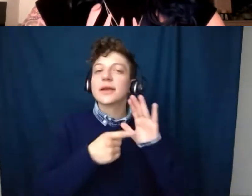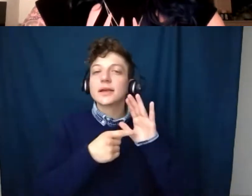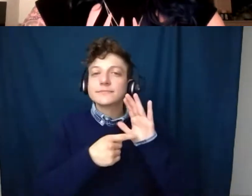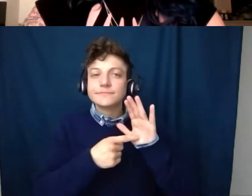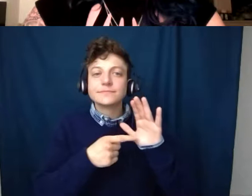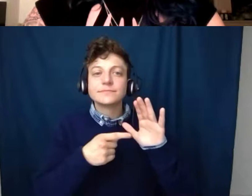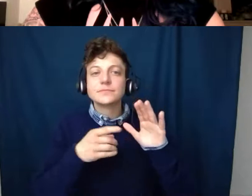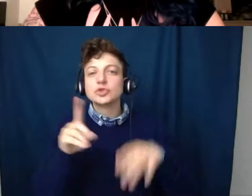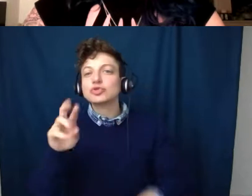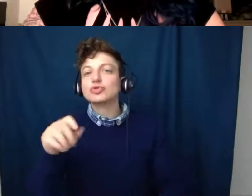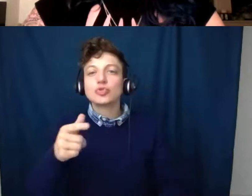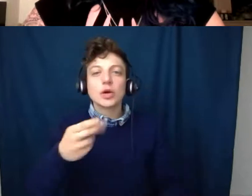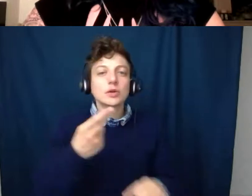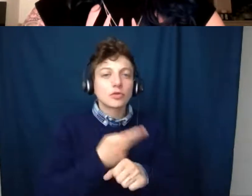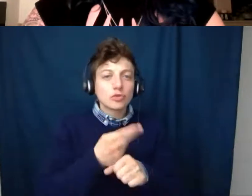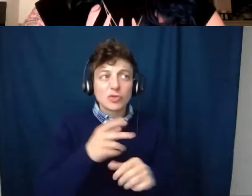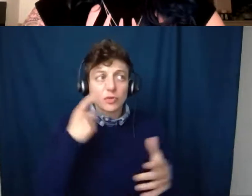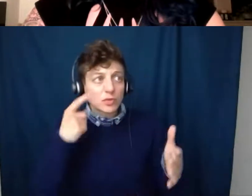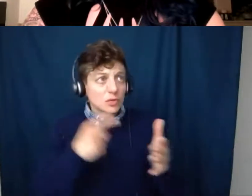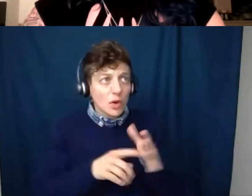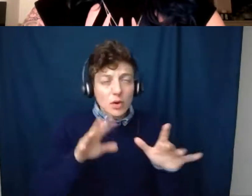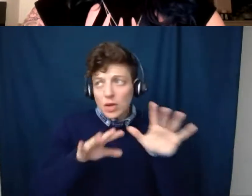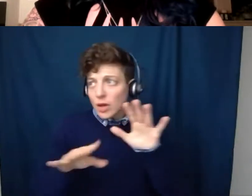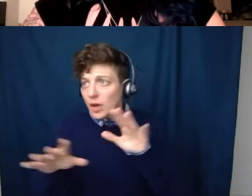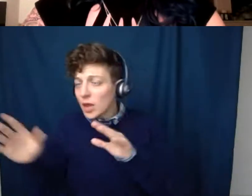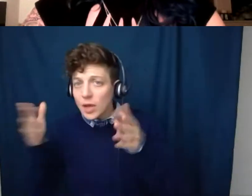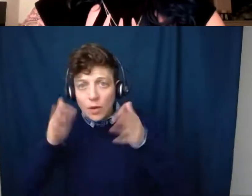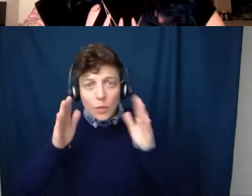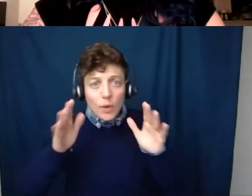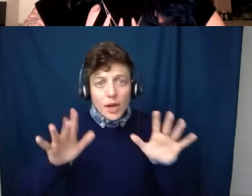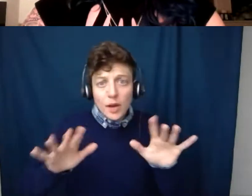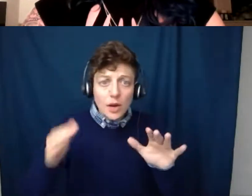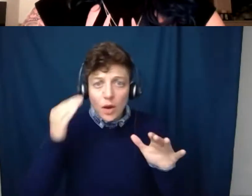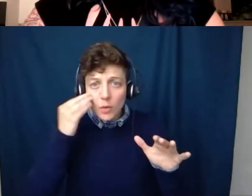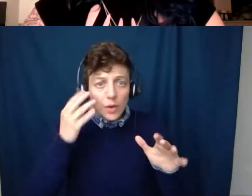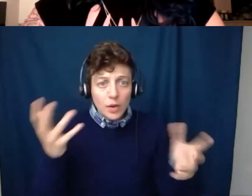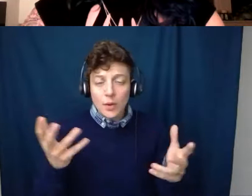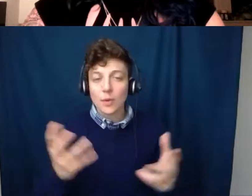for among your friends and family? Are there any signs that indicate